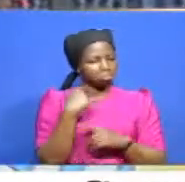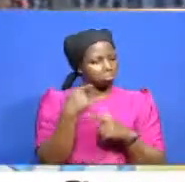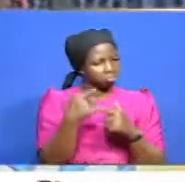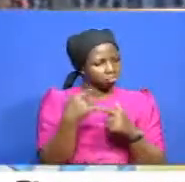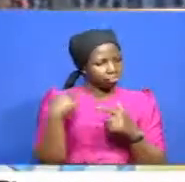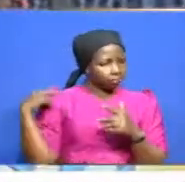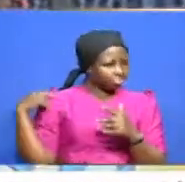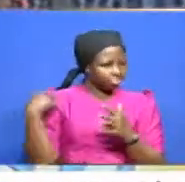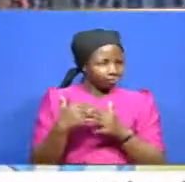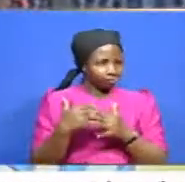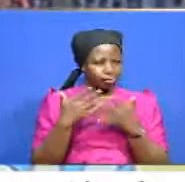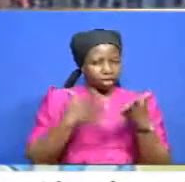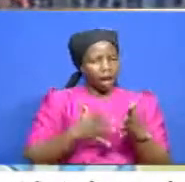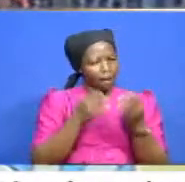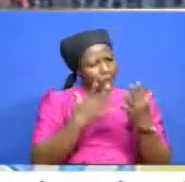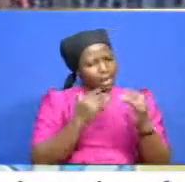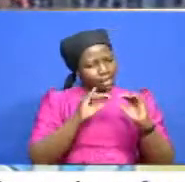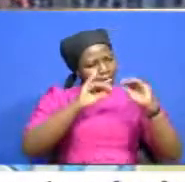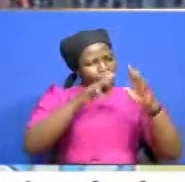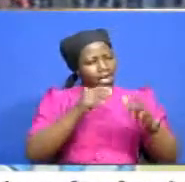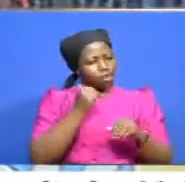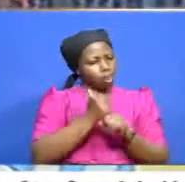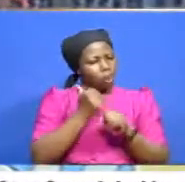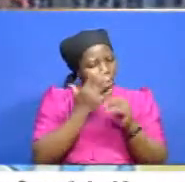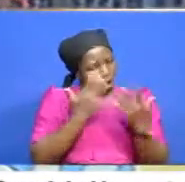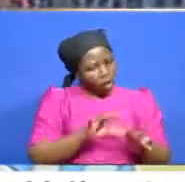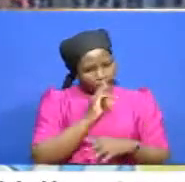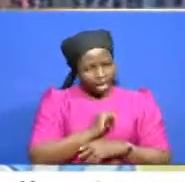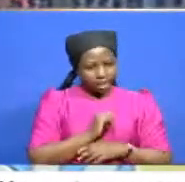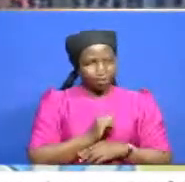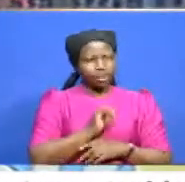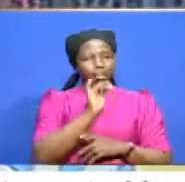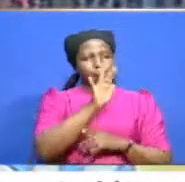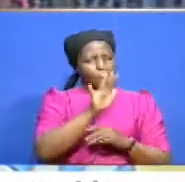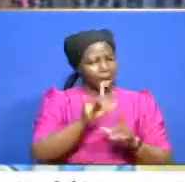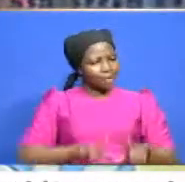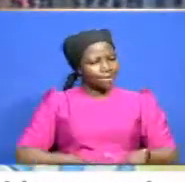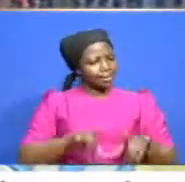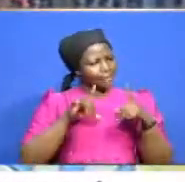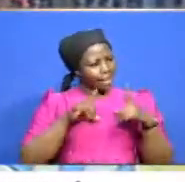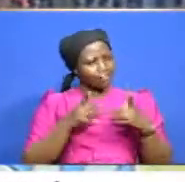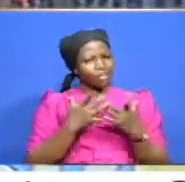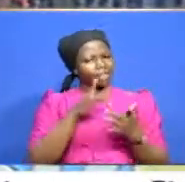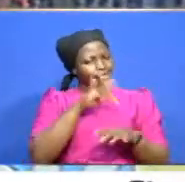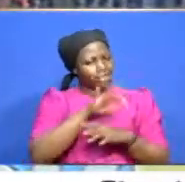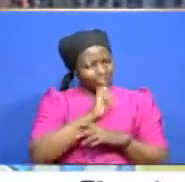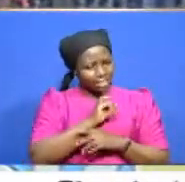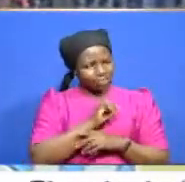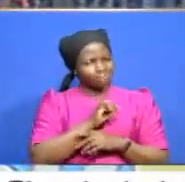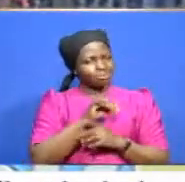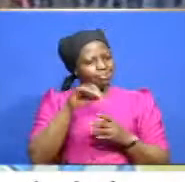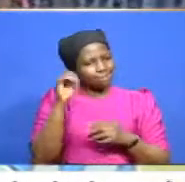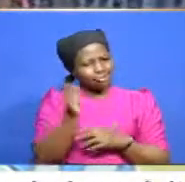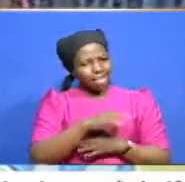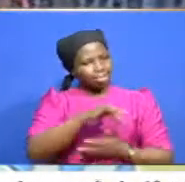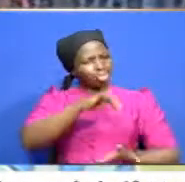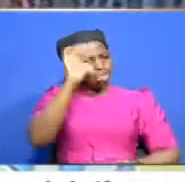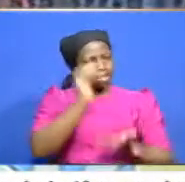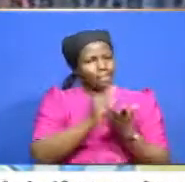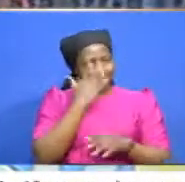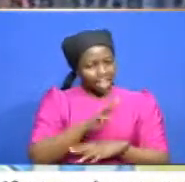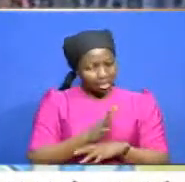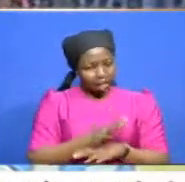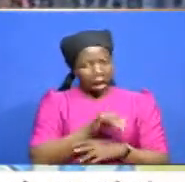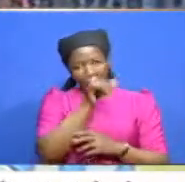Quite a number of teachers have lost their jobs and their livelihoods. There has been pay cuts they've had to deal with. They've had to bear the brunt of some